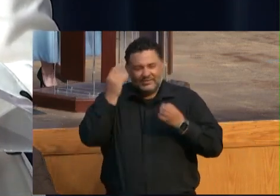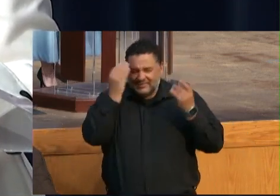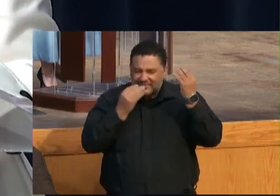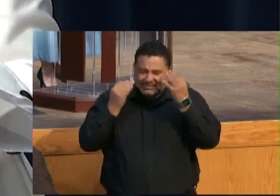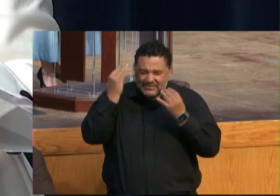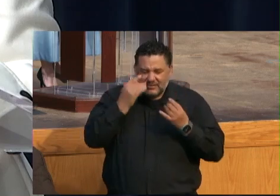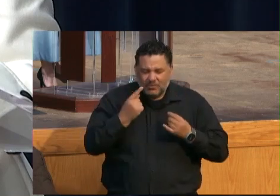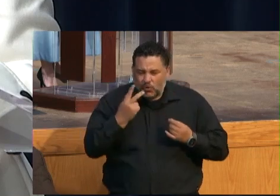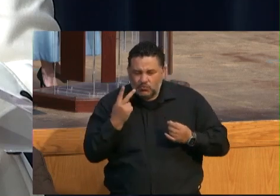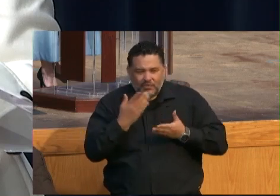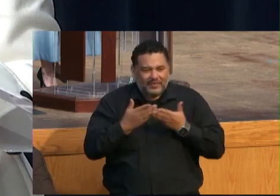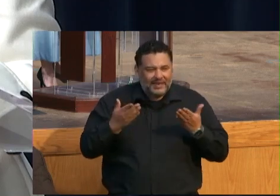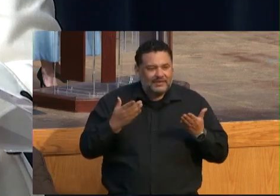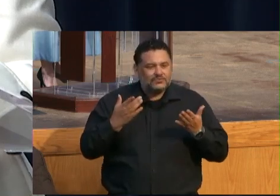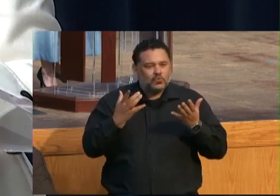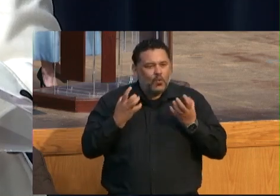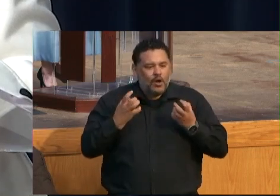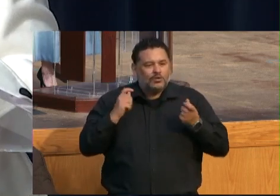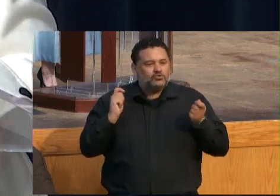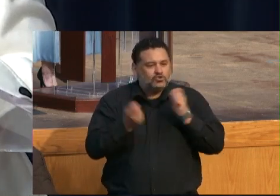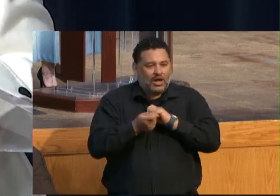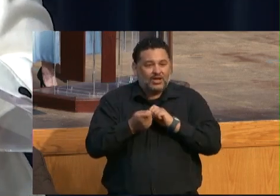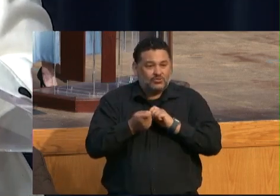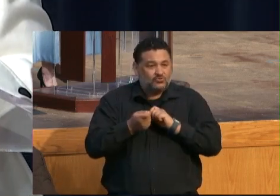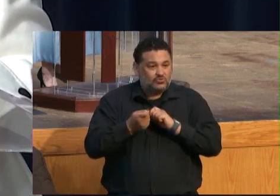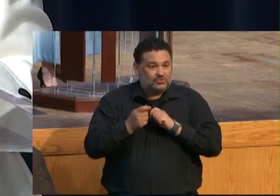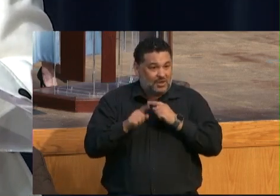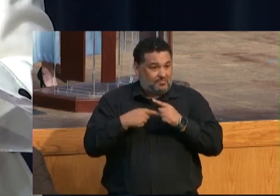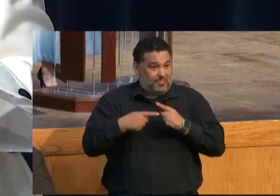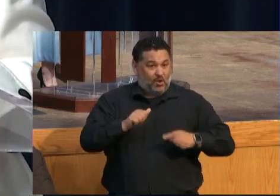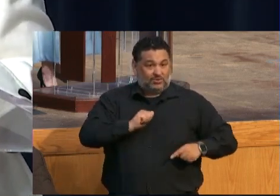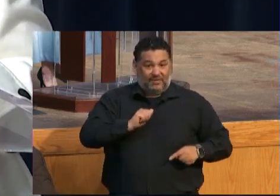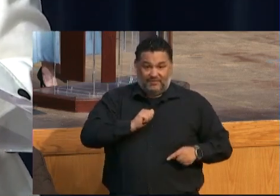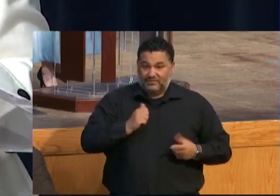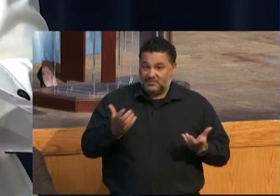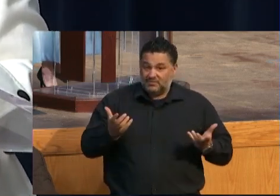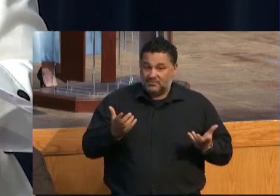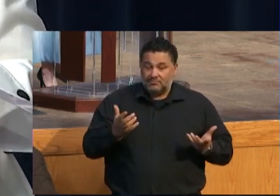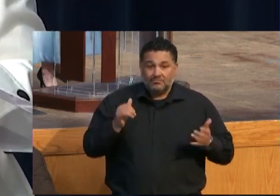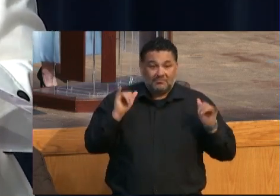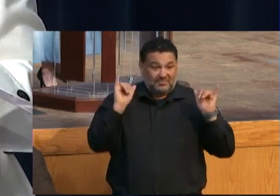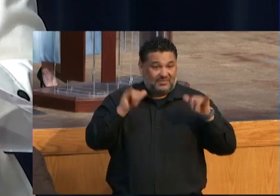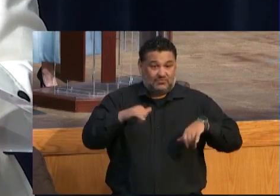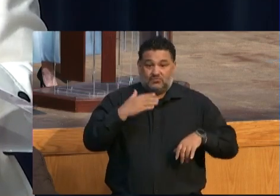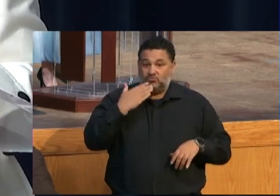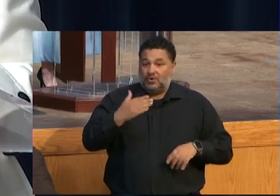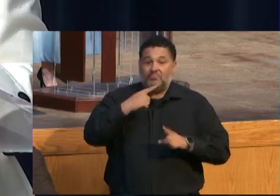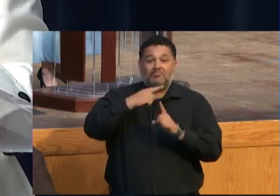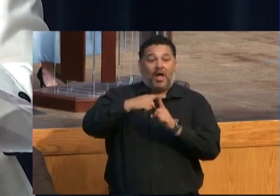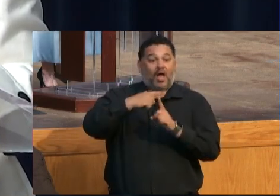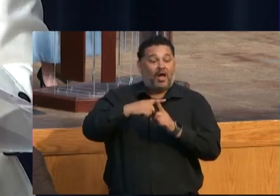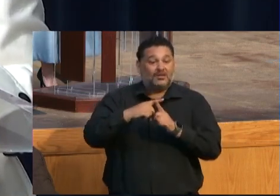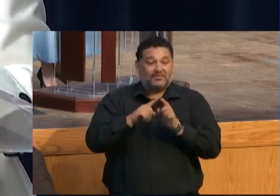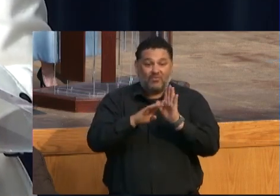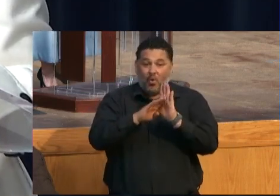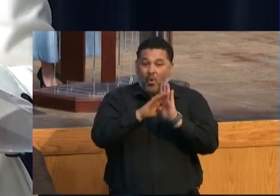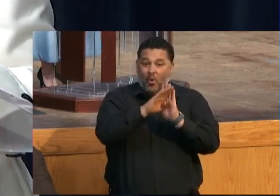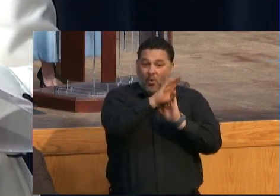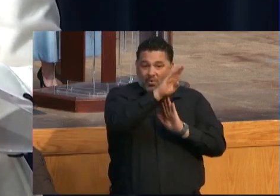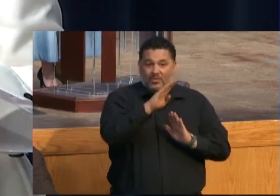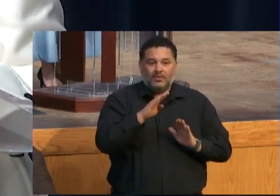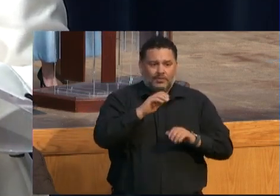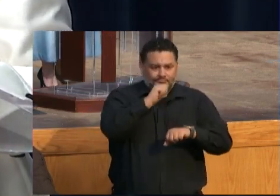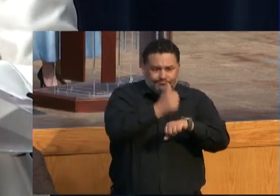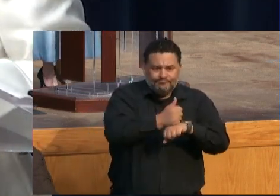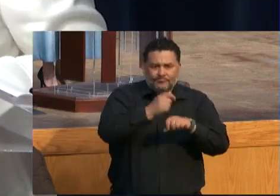ourselves. And that's good. Positive growth is good, and having those goals is great. It's all